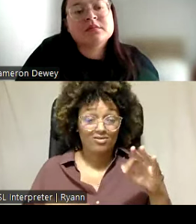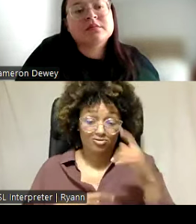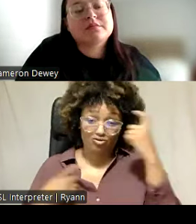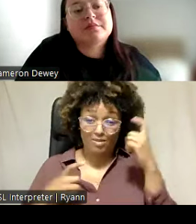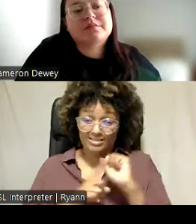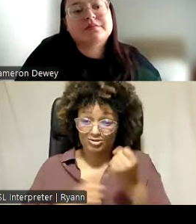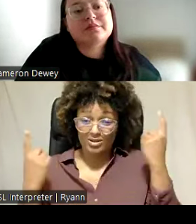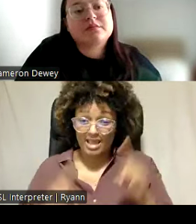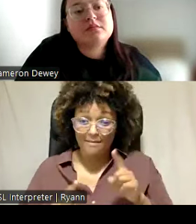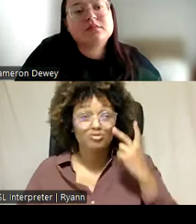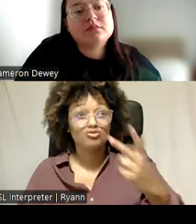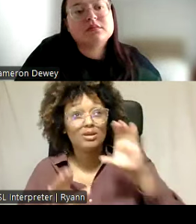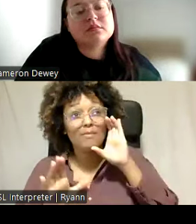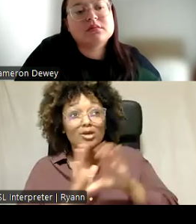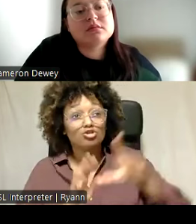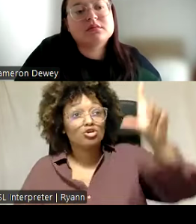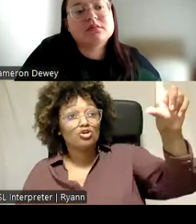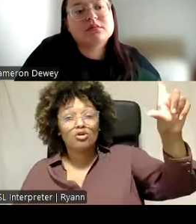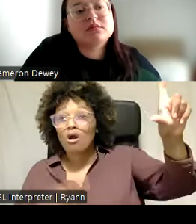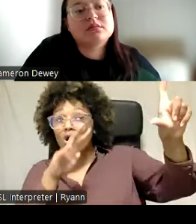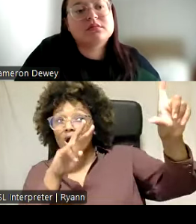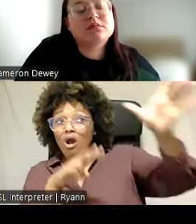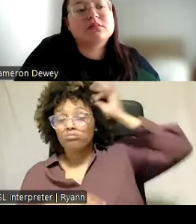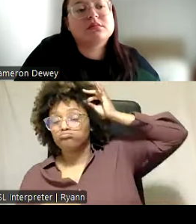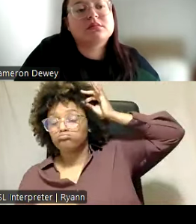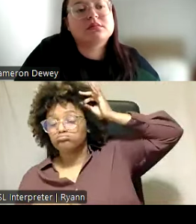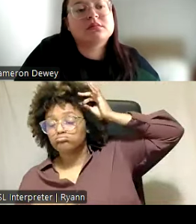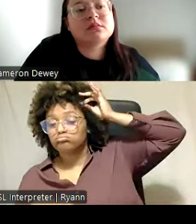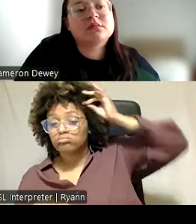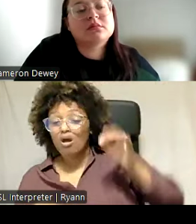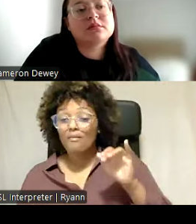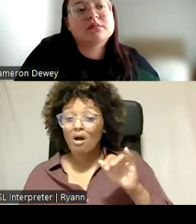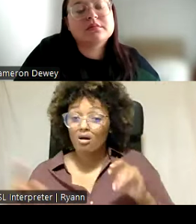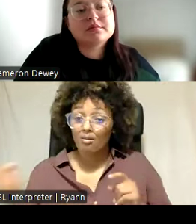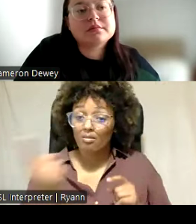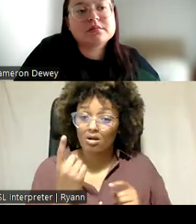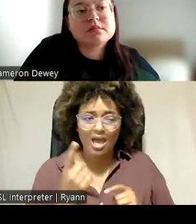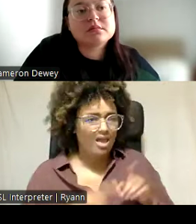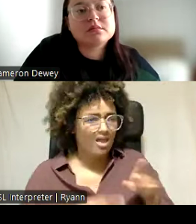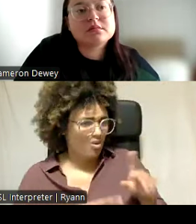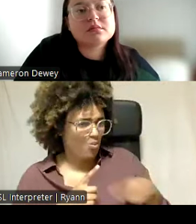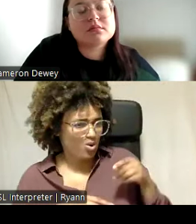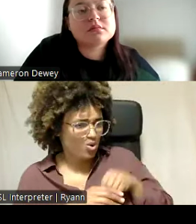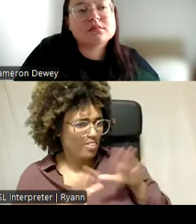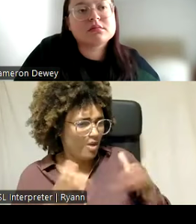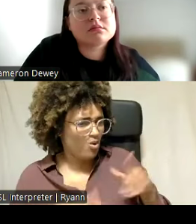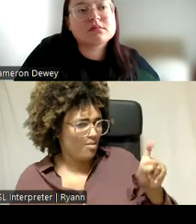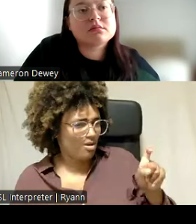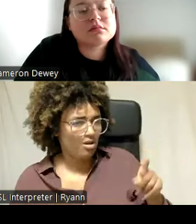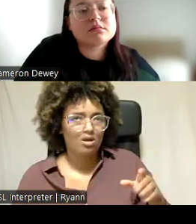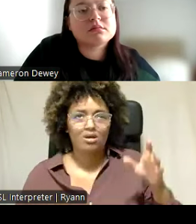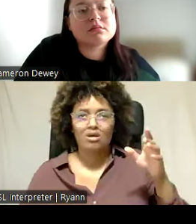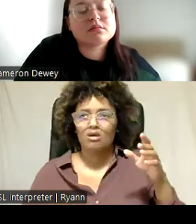event happened, but if someone were to ask you, hey, what time were you in that room? You may not